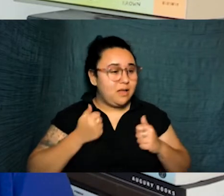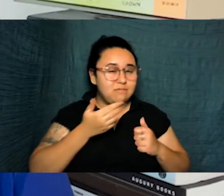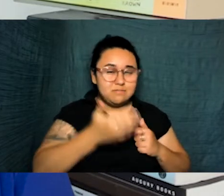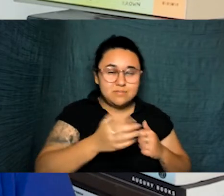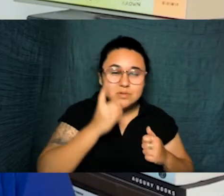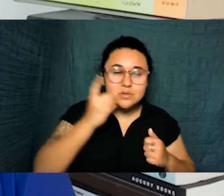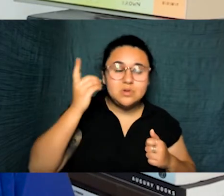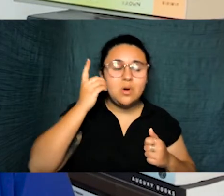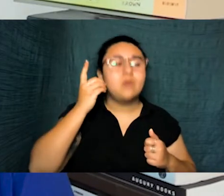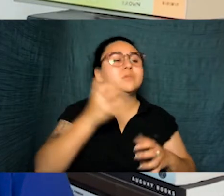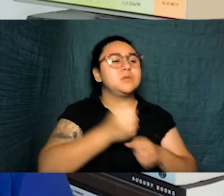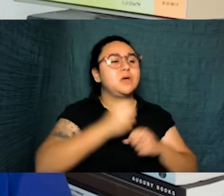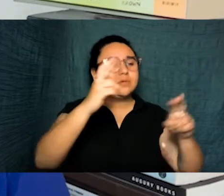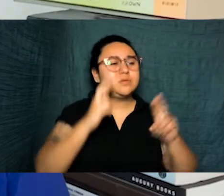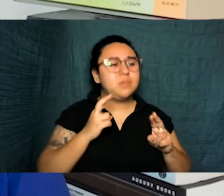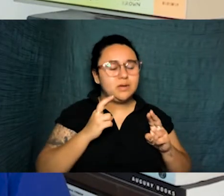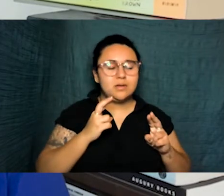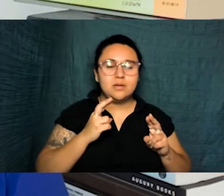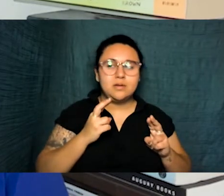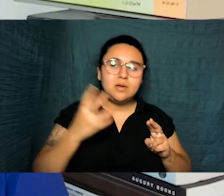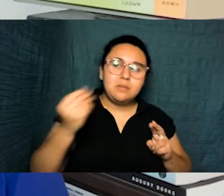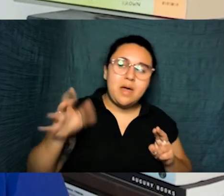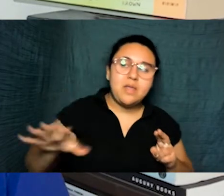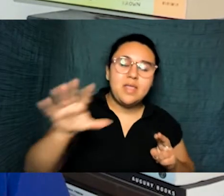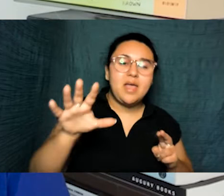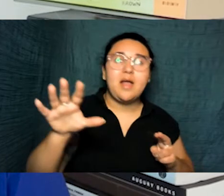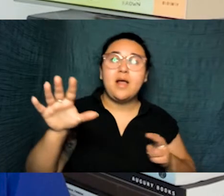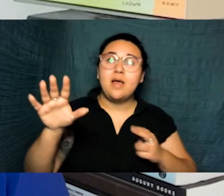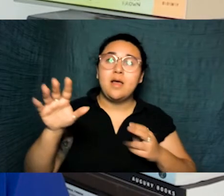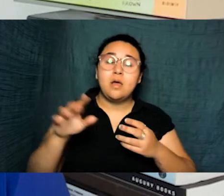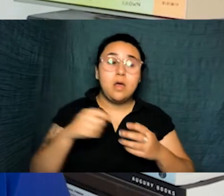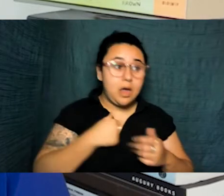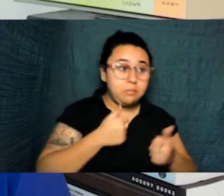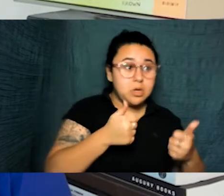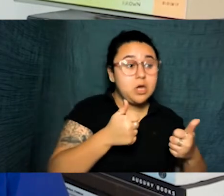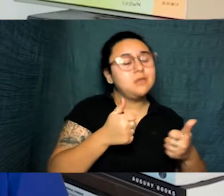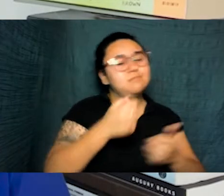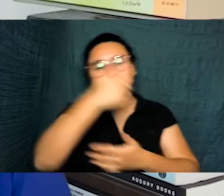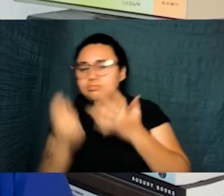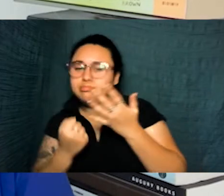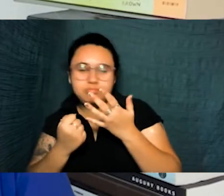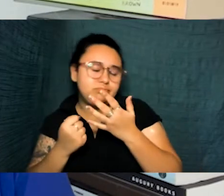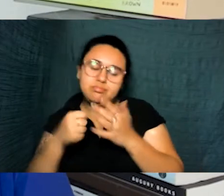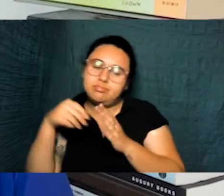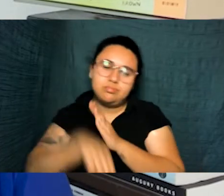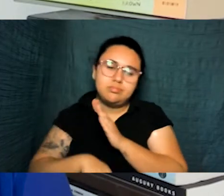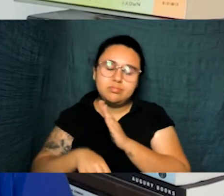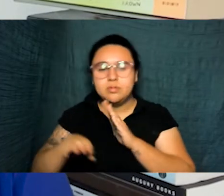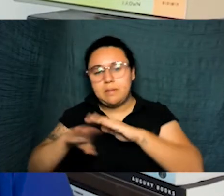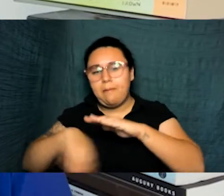here. But out there, I'll be shoved to the bottom. I wonder if I'll ever be able to prove